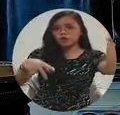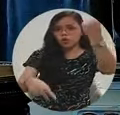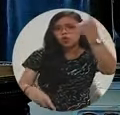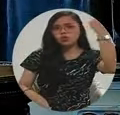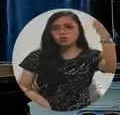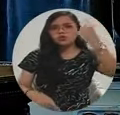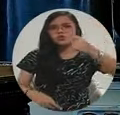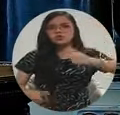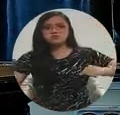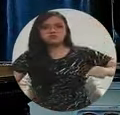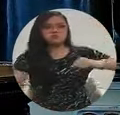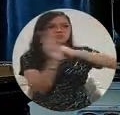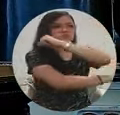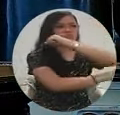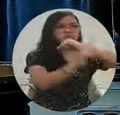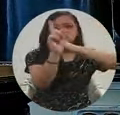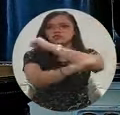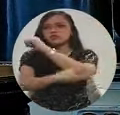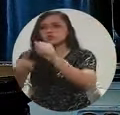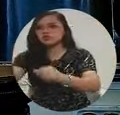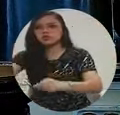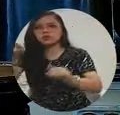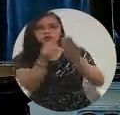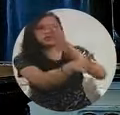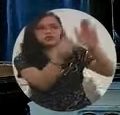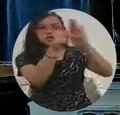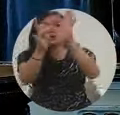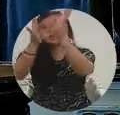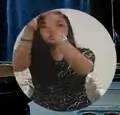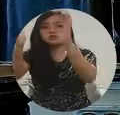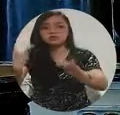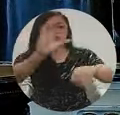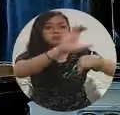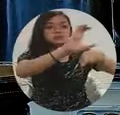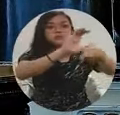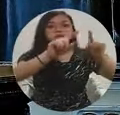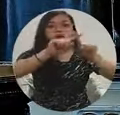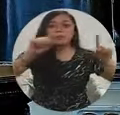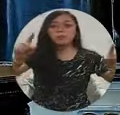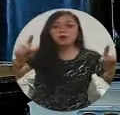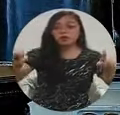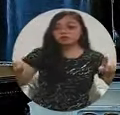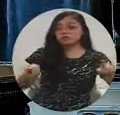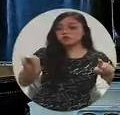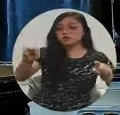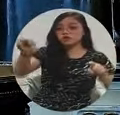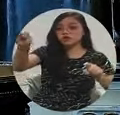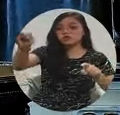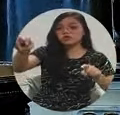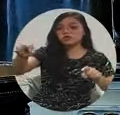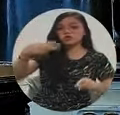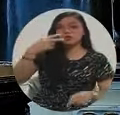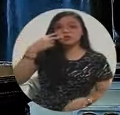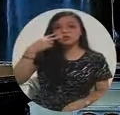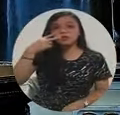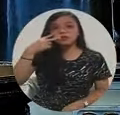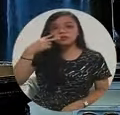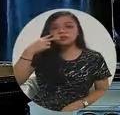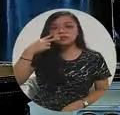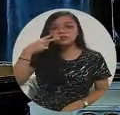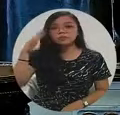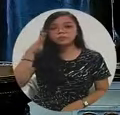He used to persecute the church. But when he got saved on the road to Damascus, He turned